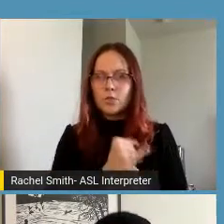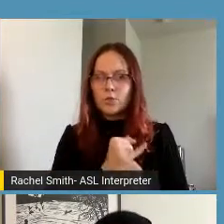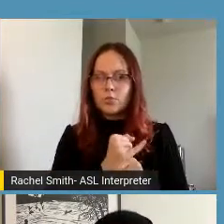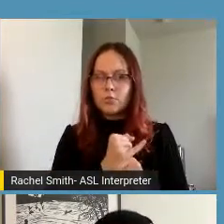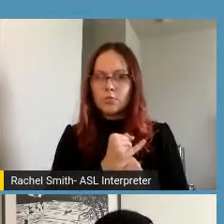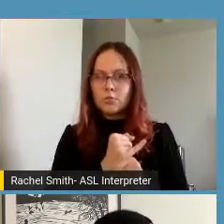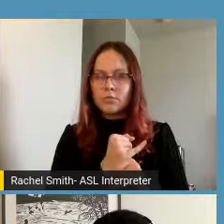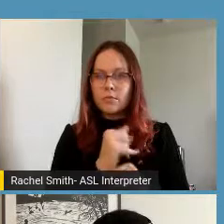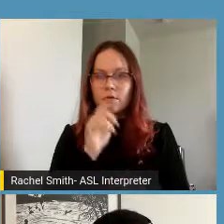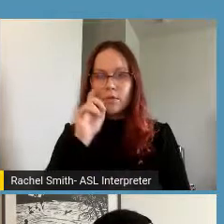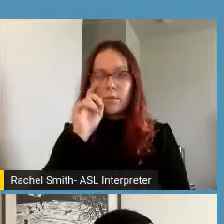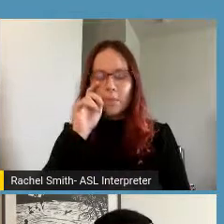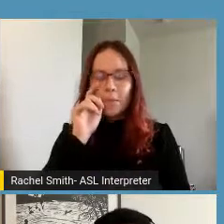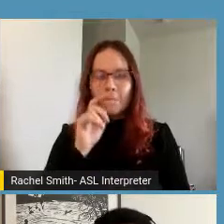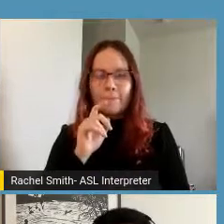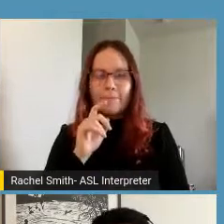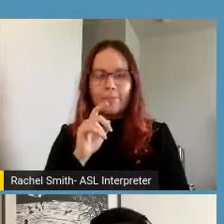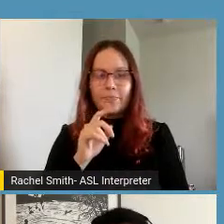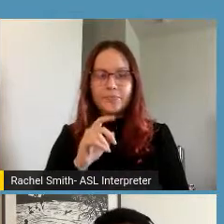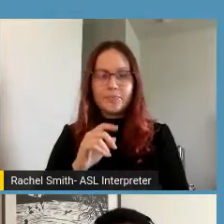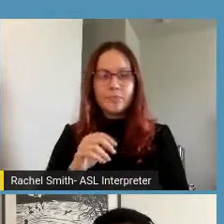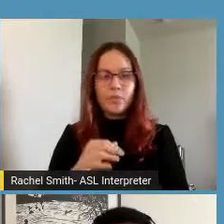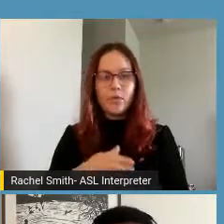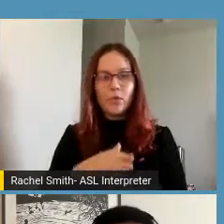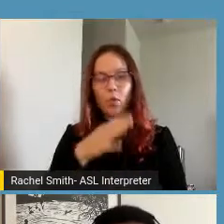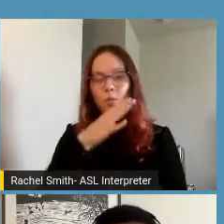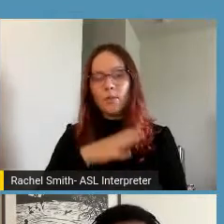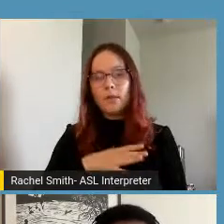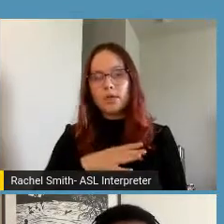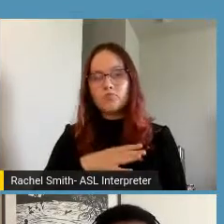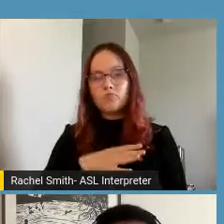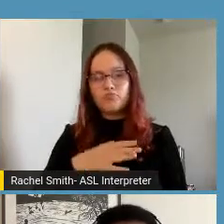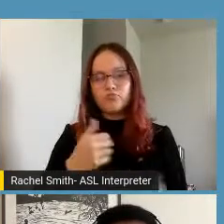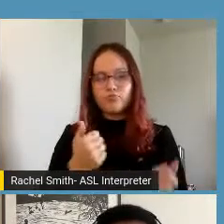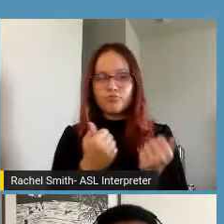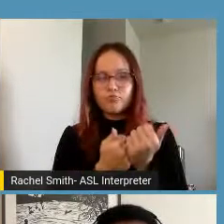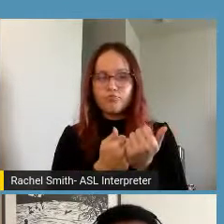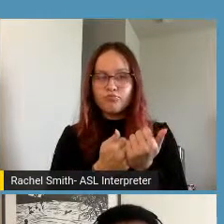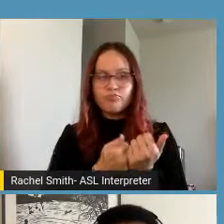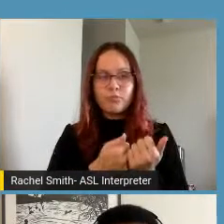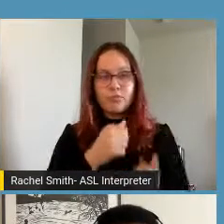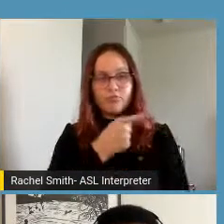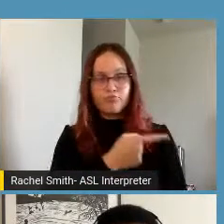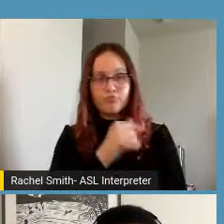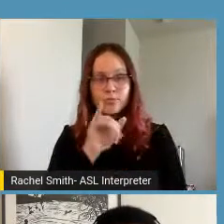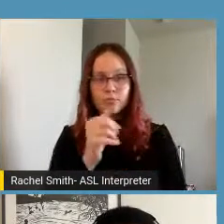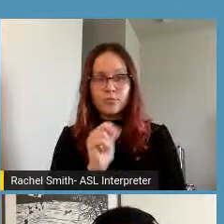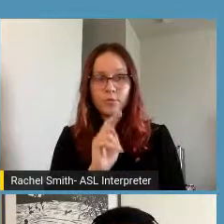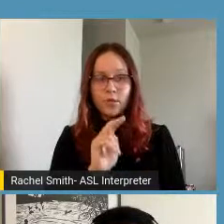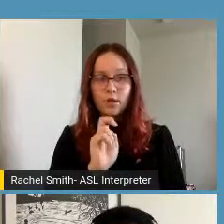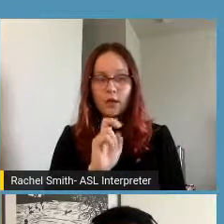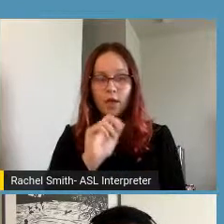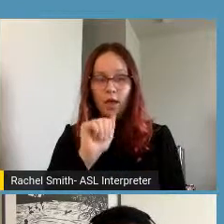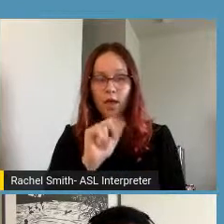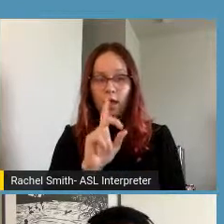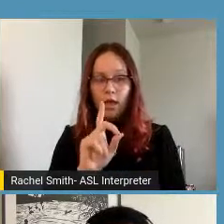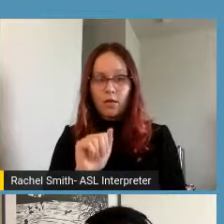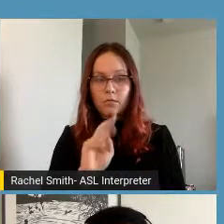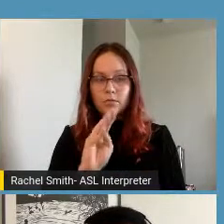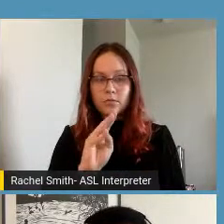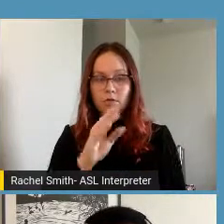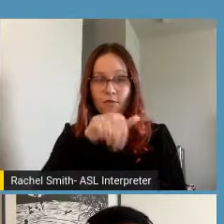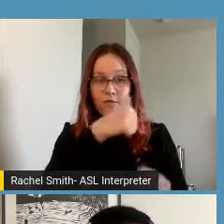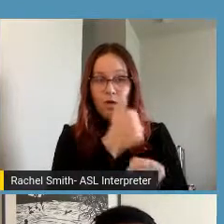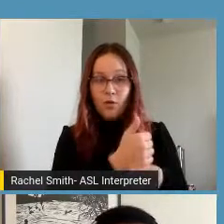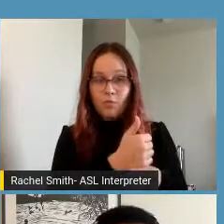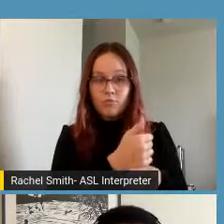activists and feminist Jane Addams and the other social reformers who worked alongside their immigrant